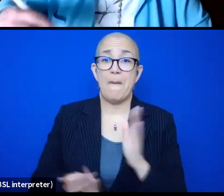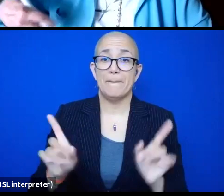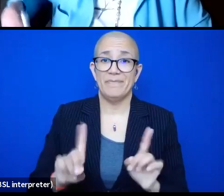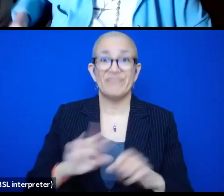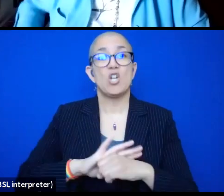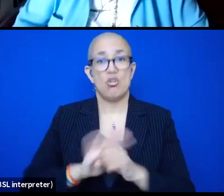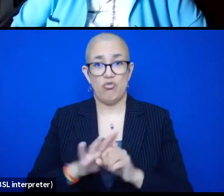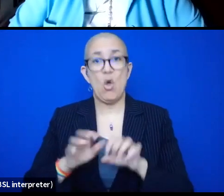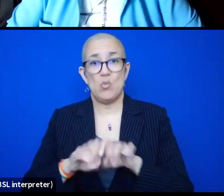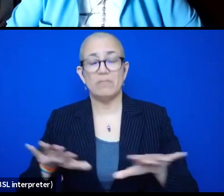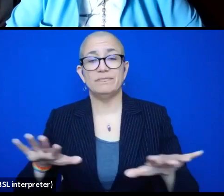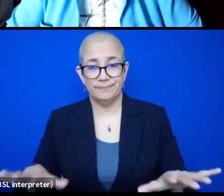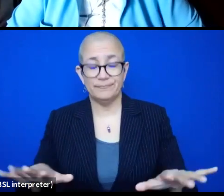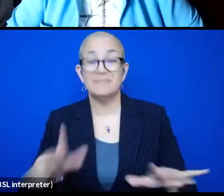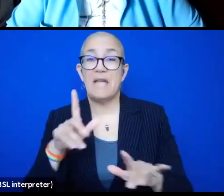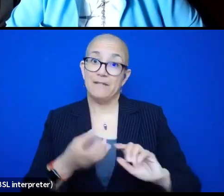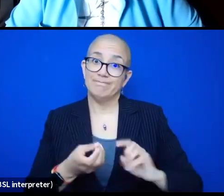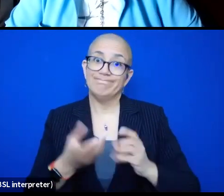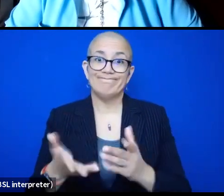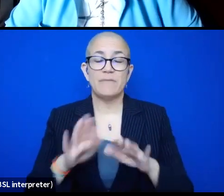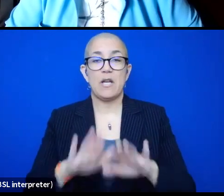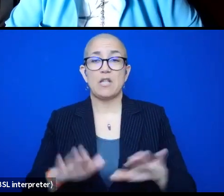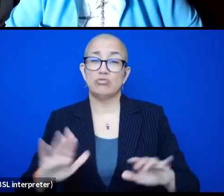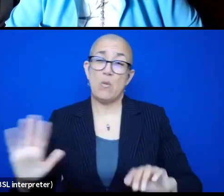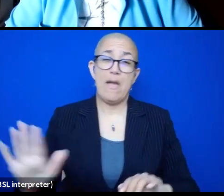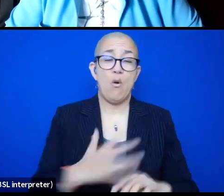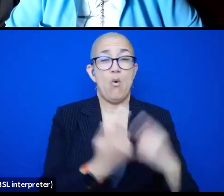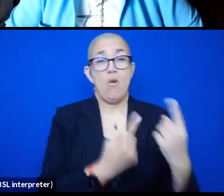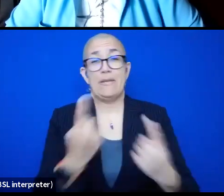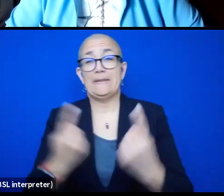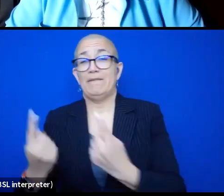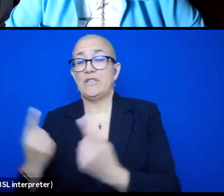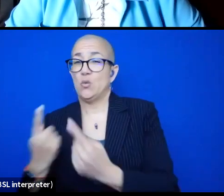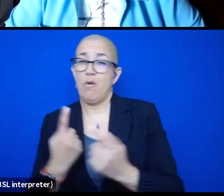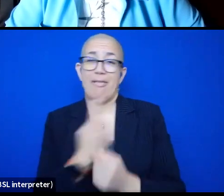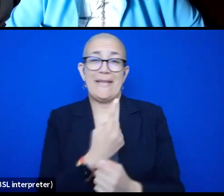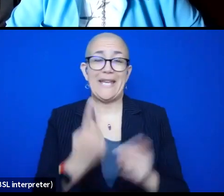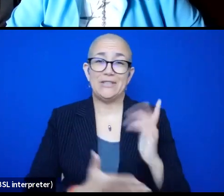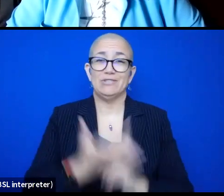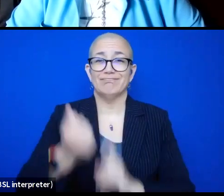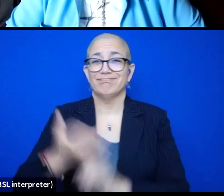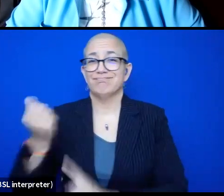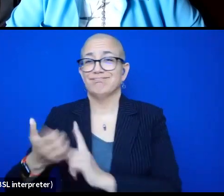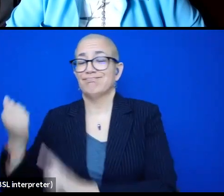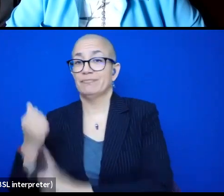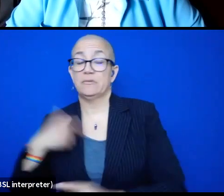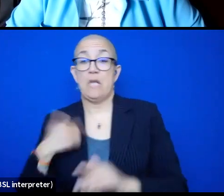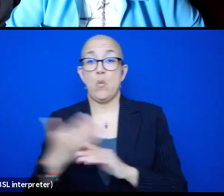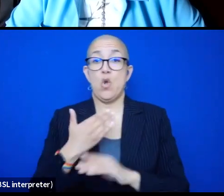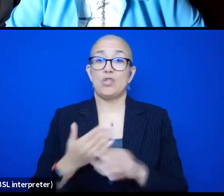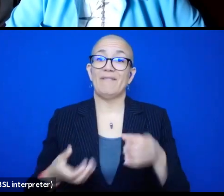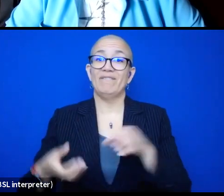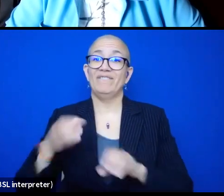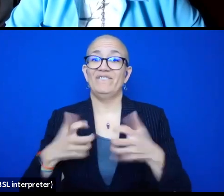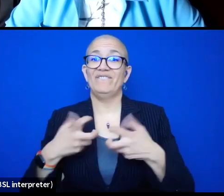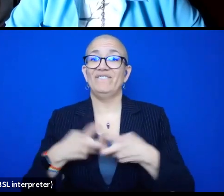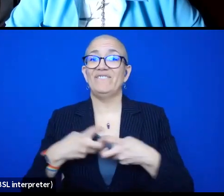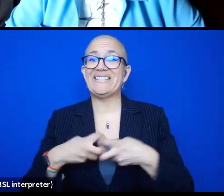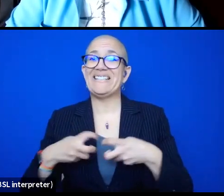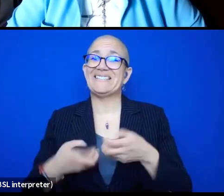and deliver a country where every individual thrives. I worked as a physics teacher for well over a decade before I was an